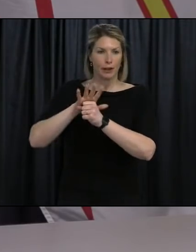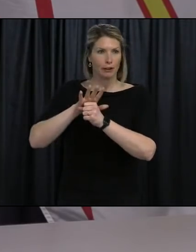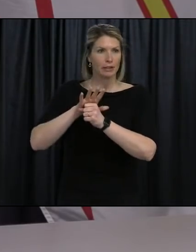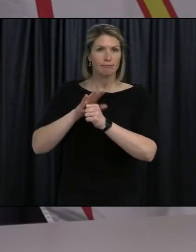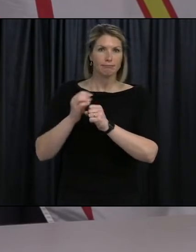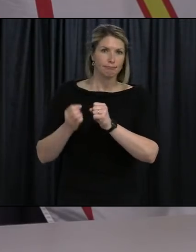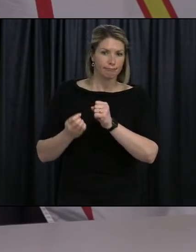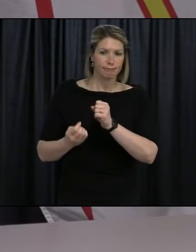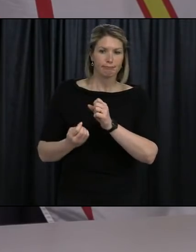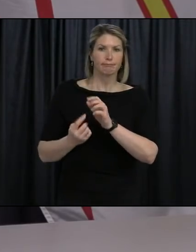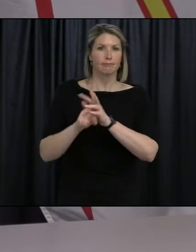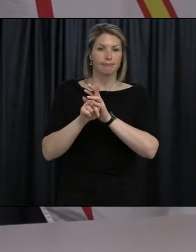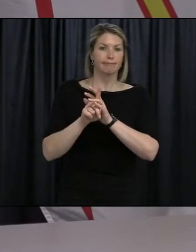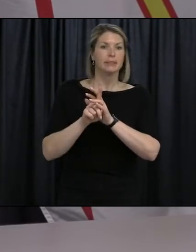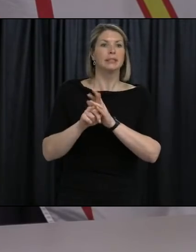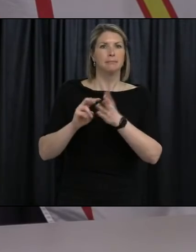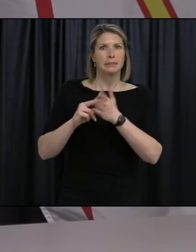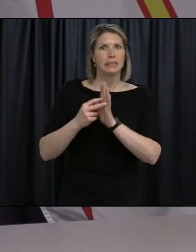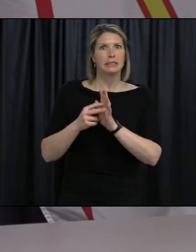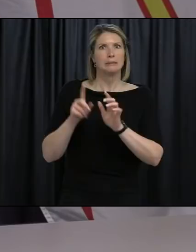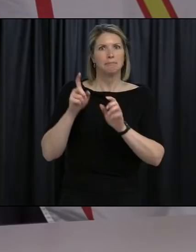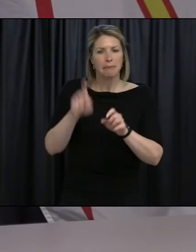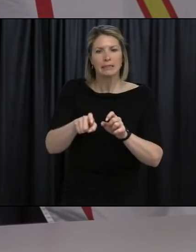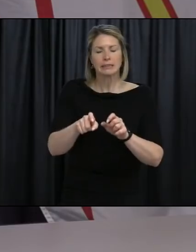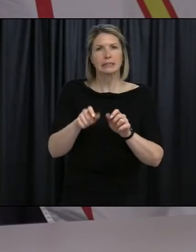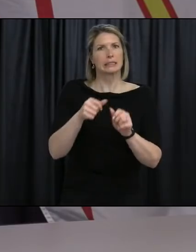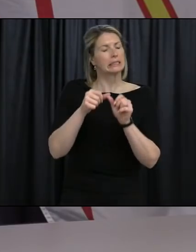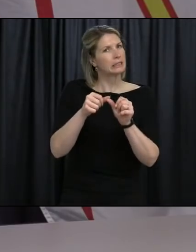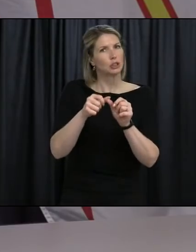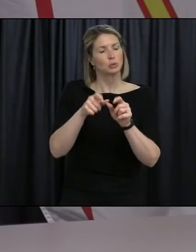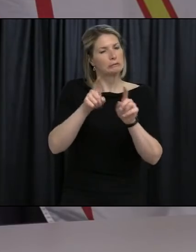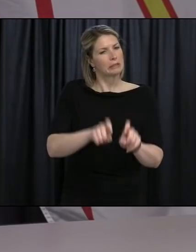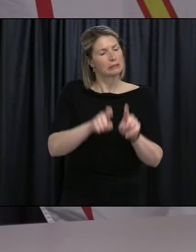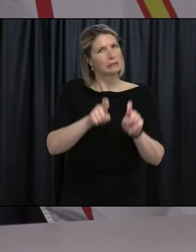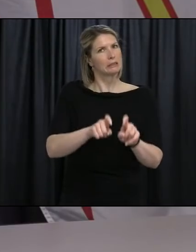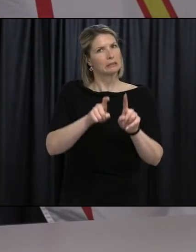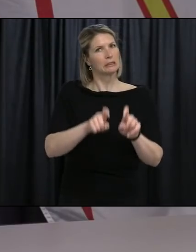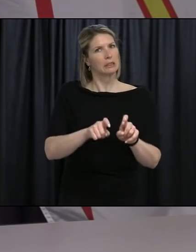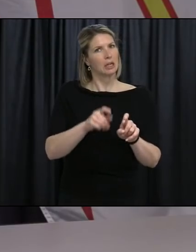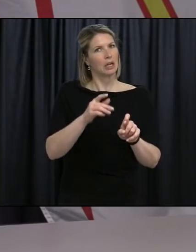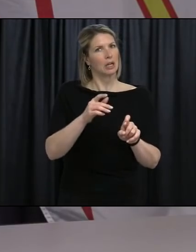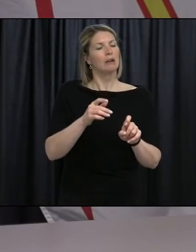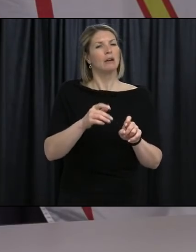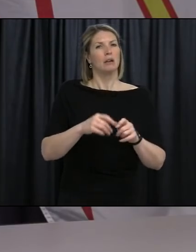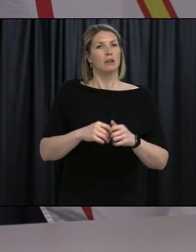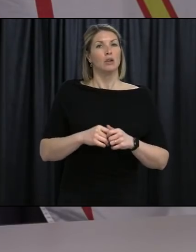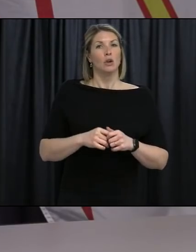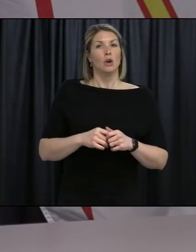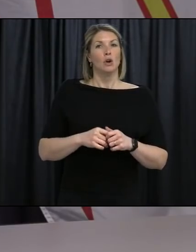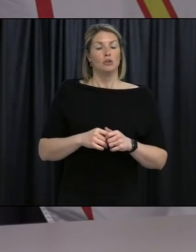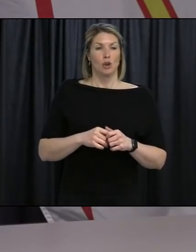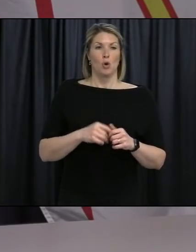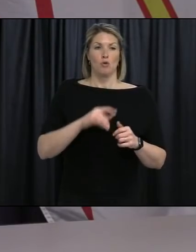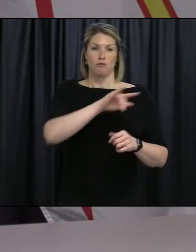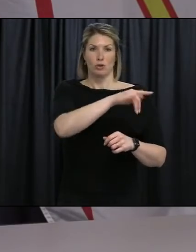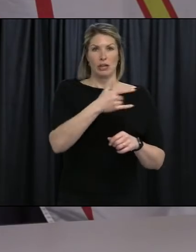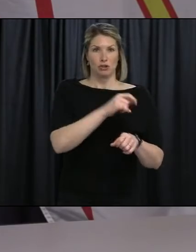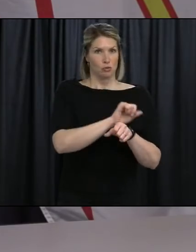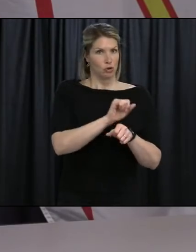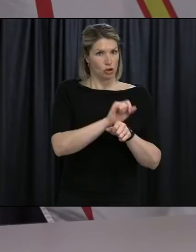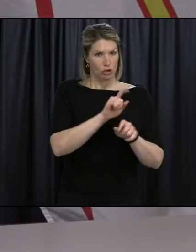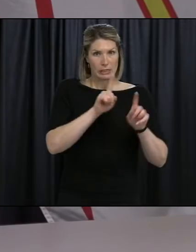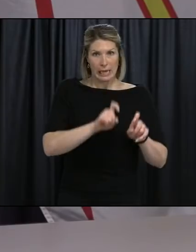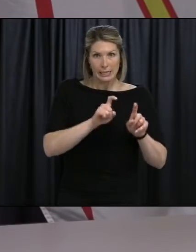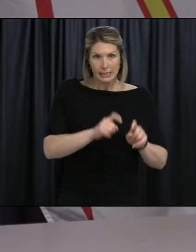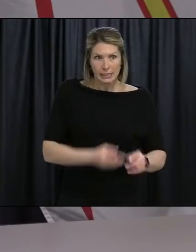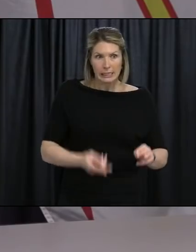to be more important for keeping our numbers low. So we have increased testing with rotational workers. We've increased